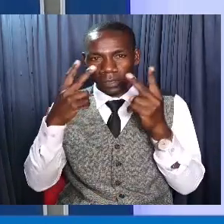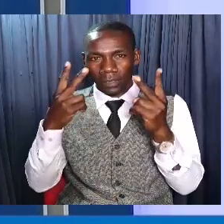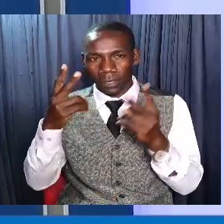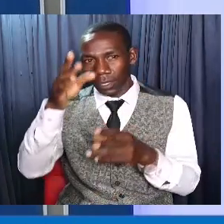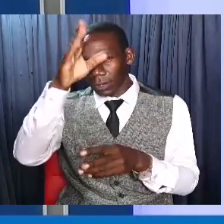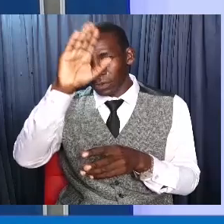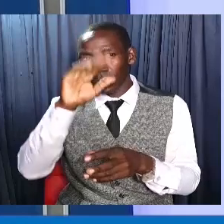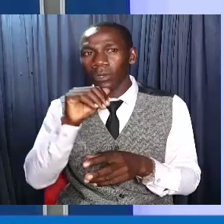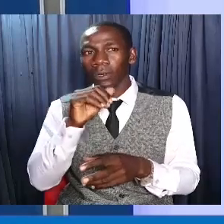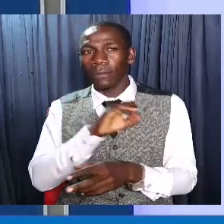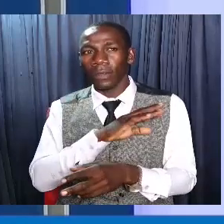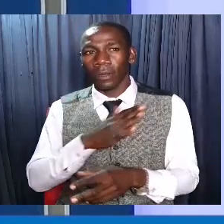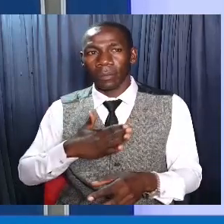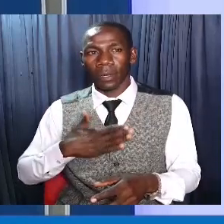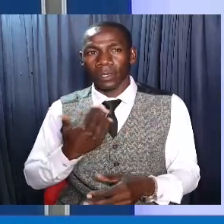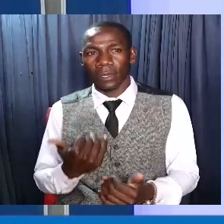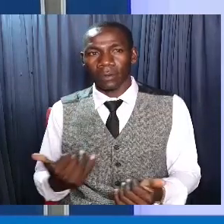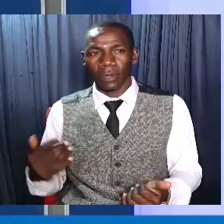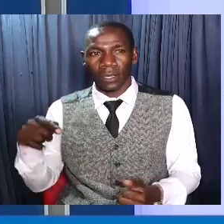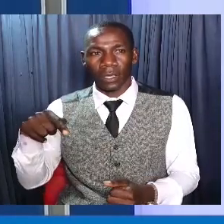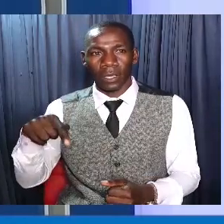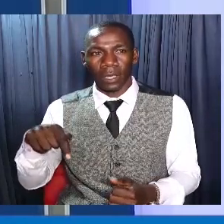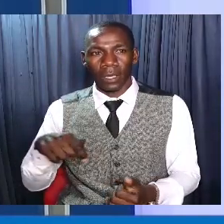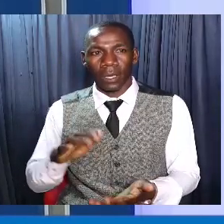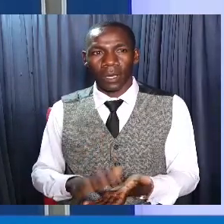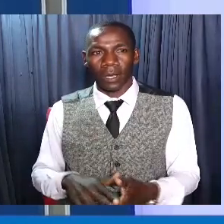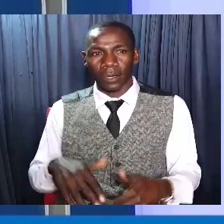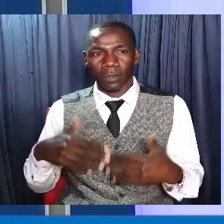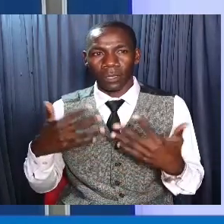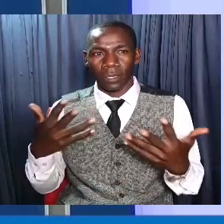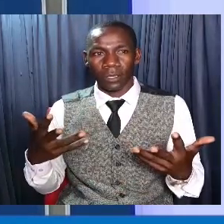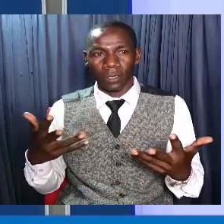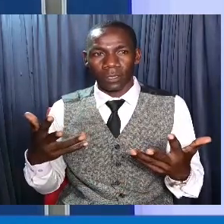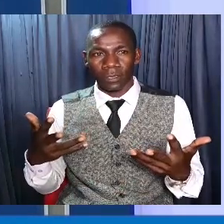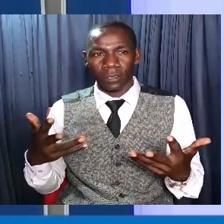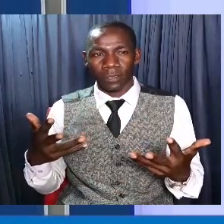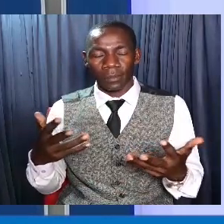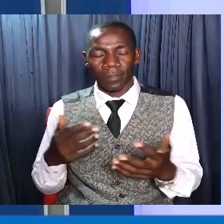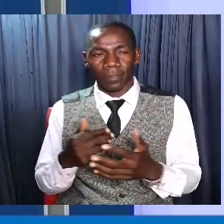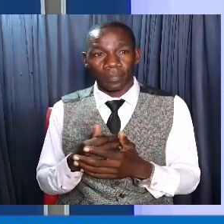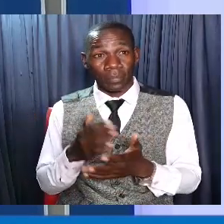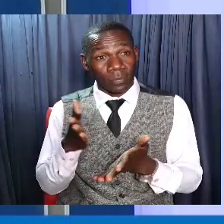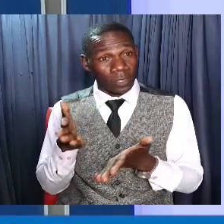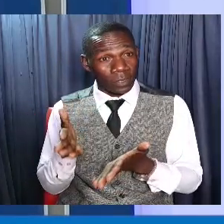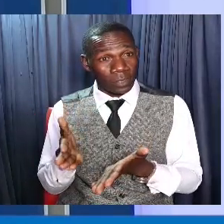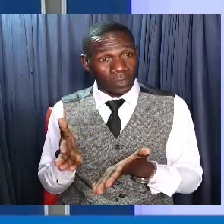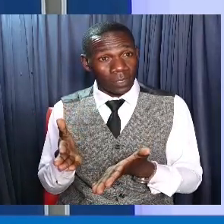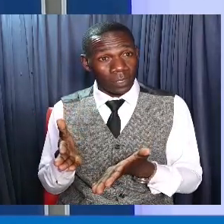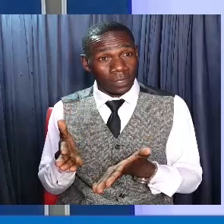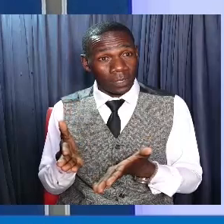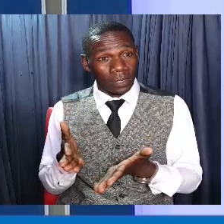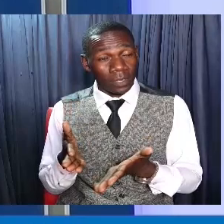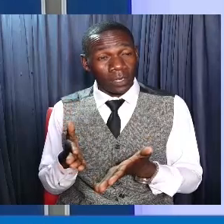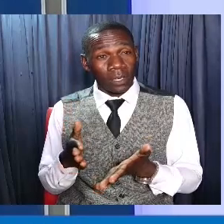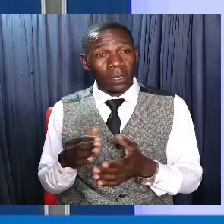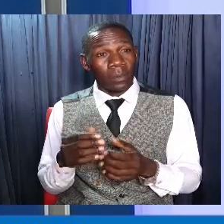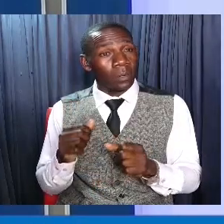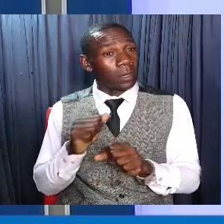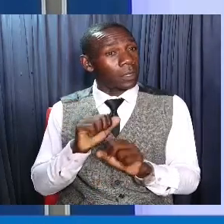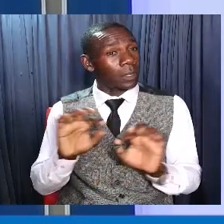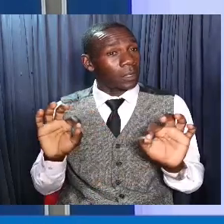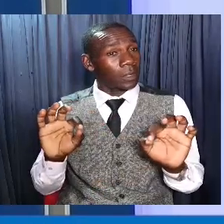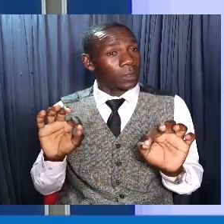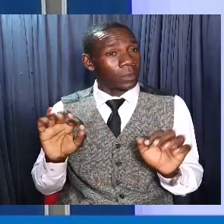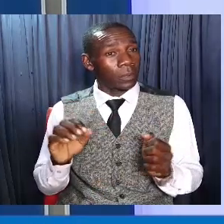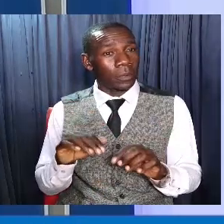msiogope wanangu. You will see God, don't fear my children here. Hallelujah. Hallelujah. Aya, sasa vimeshindikana sasa. Now nothing could be done